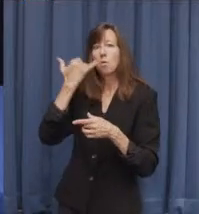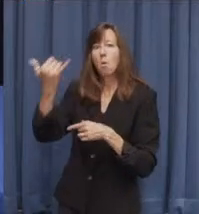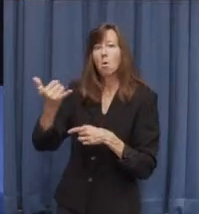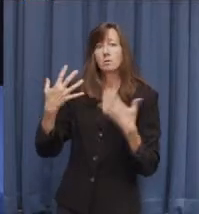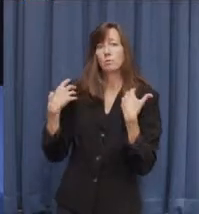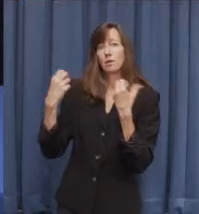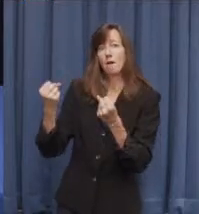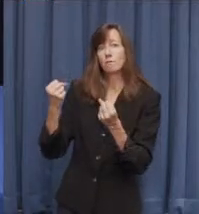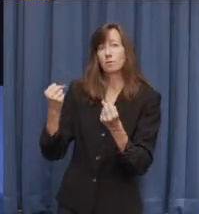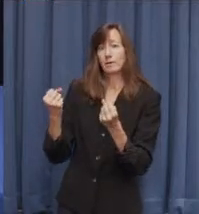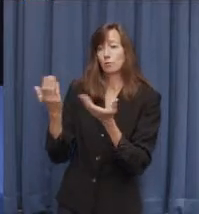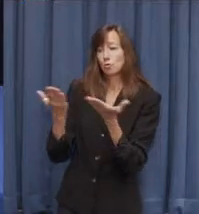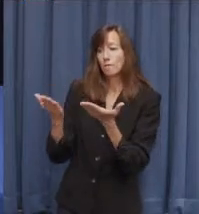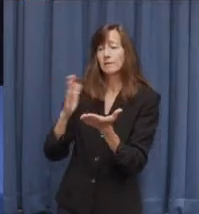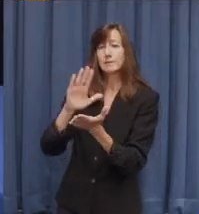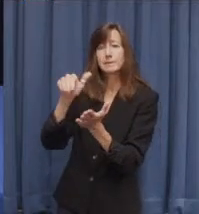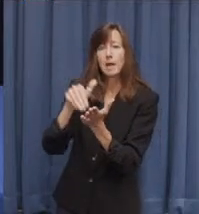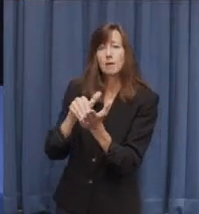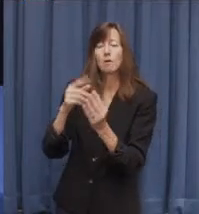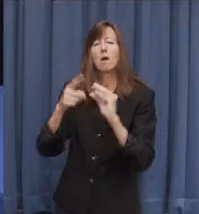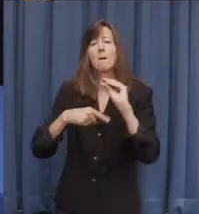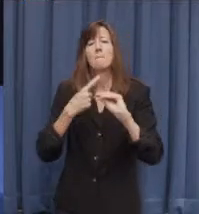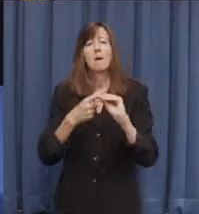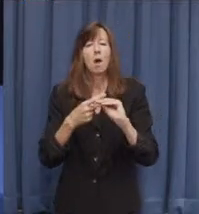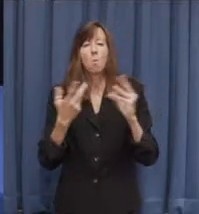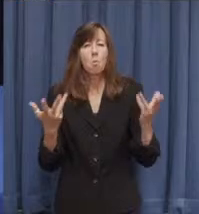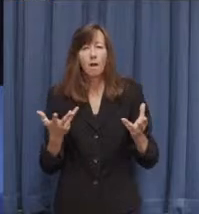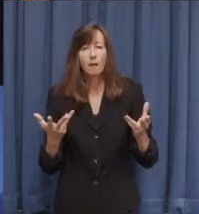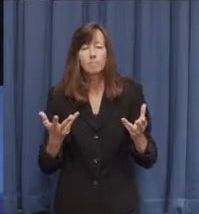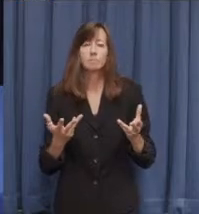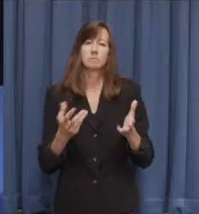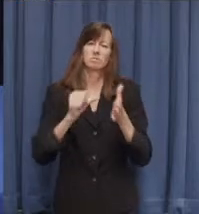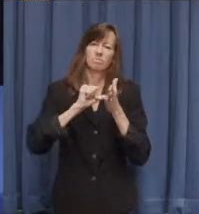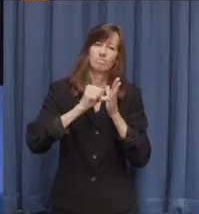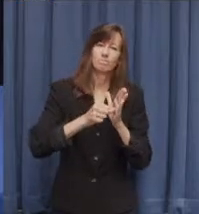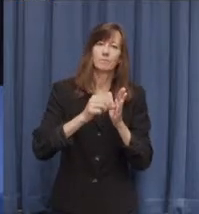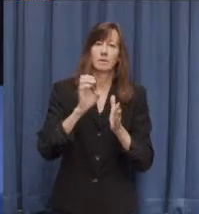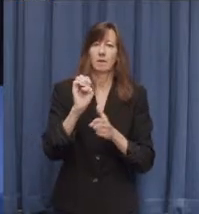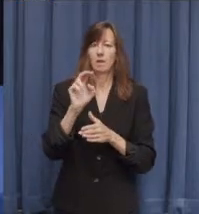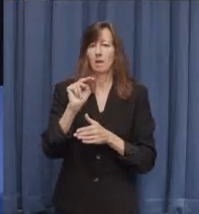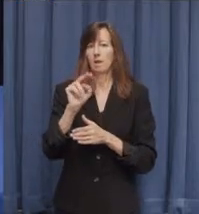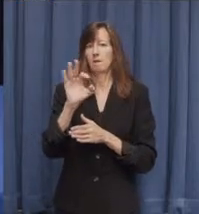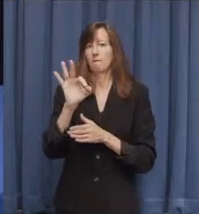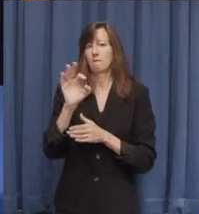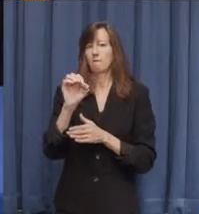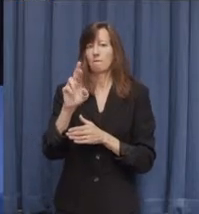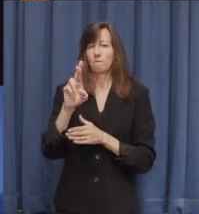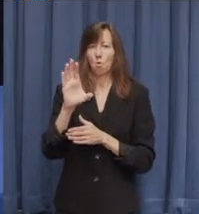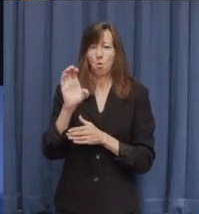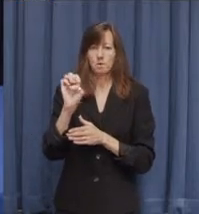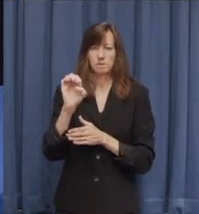about the topic of enforcement. Enforcement of the New York State pause orders